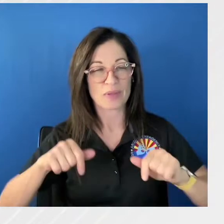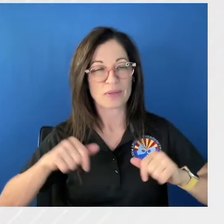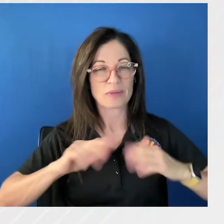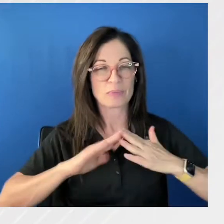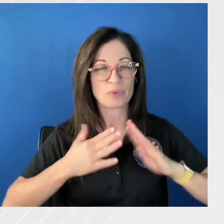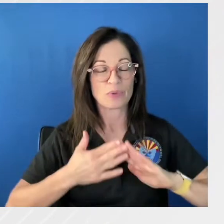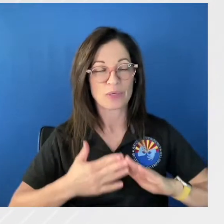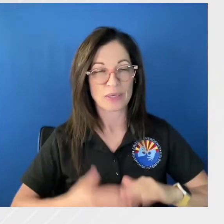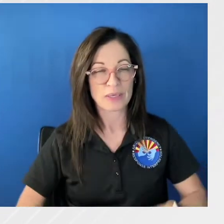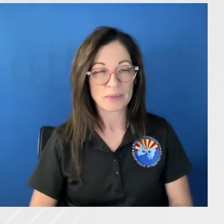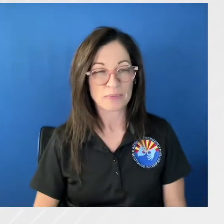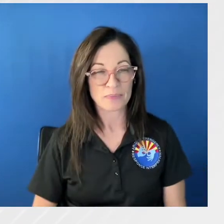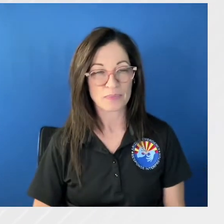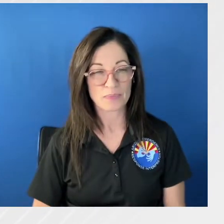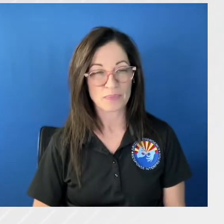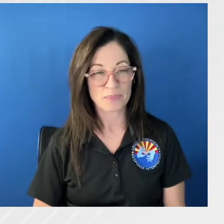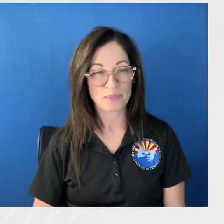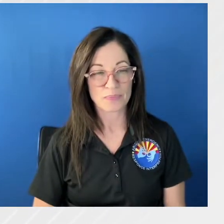You know,